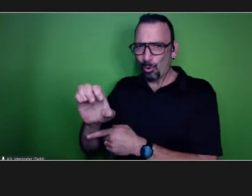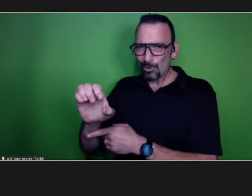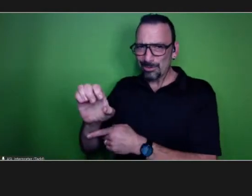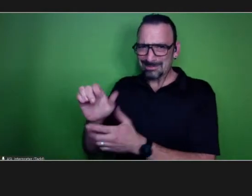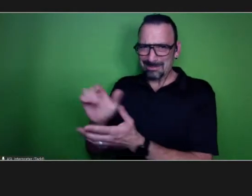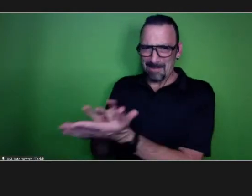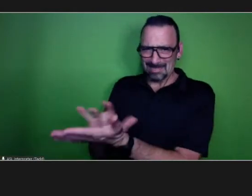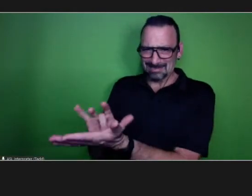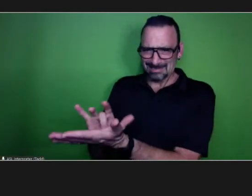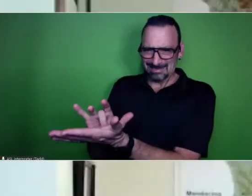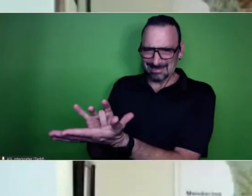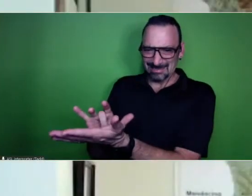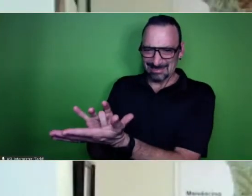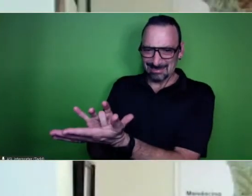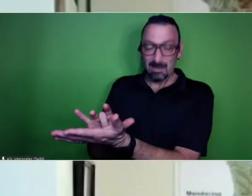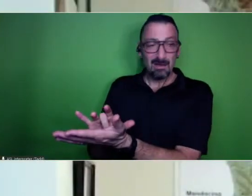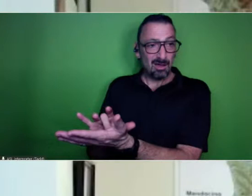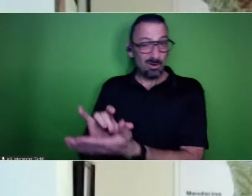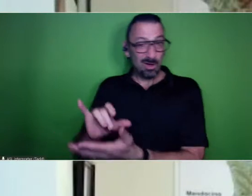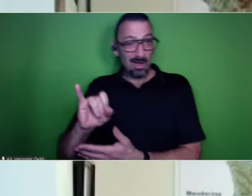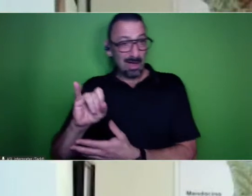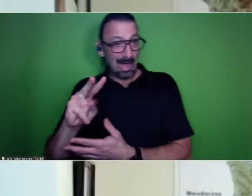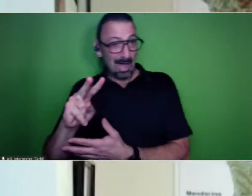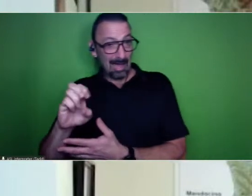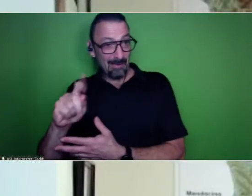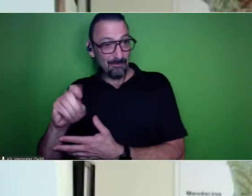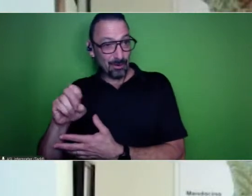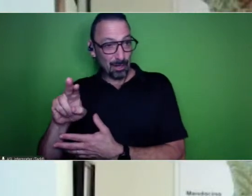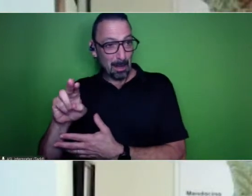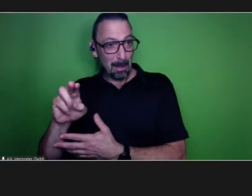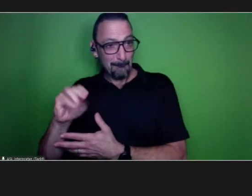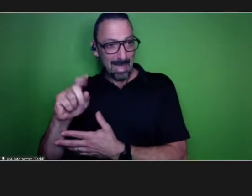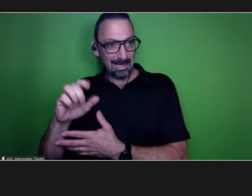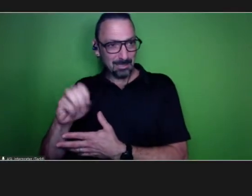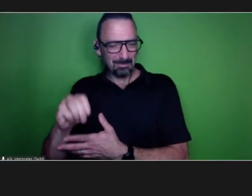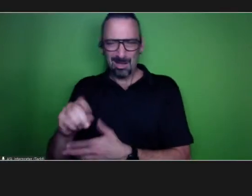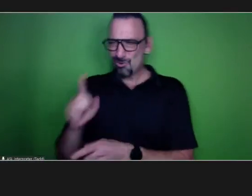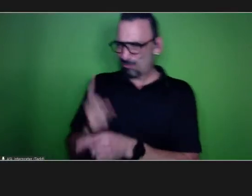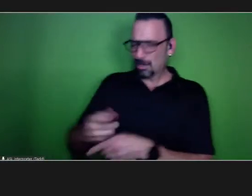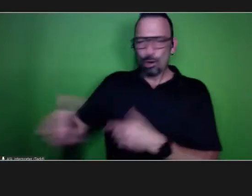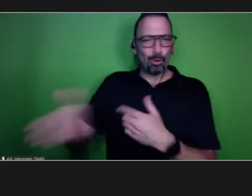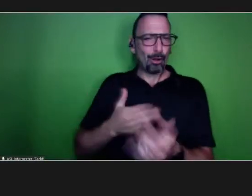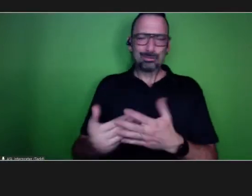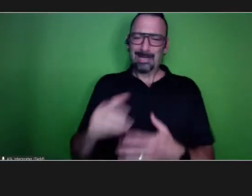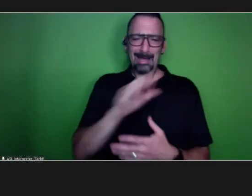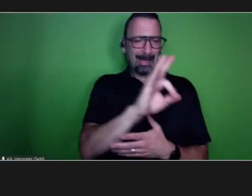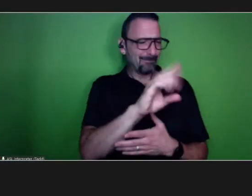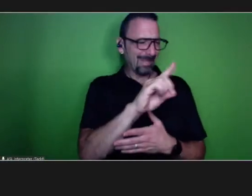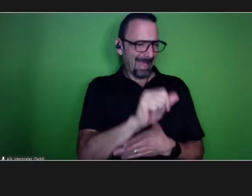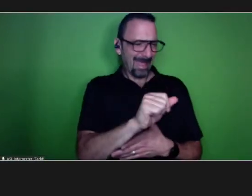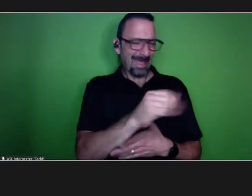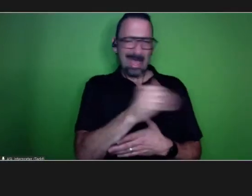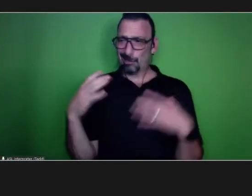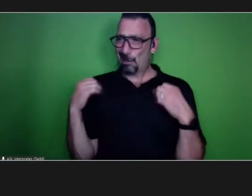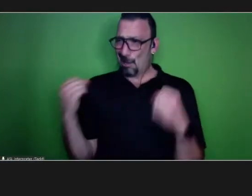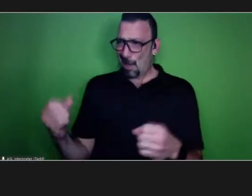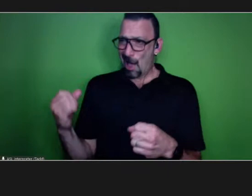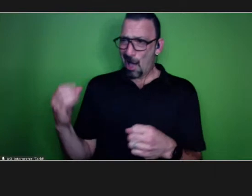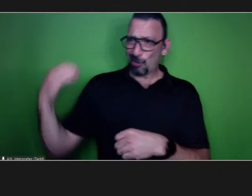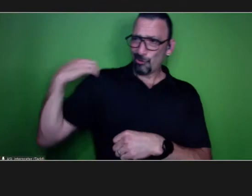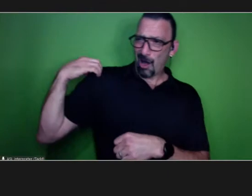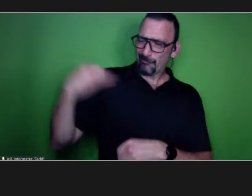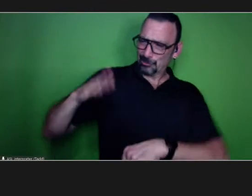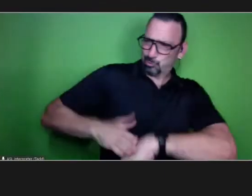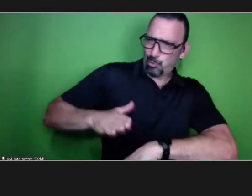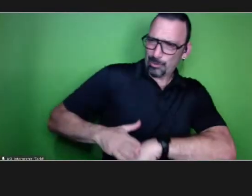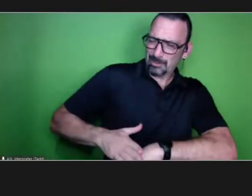ivermectin. Regardless. Ivermectin. Yeah, thank you. Regardless of FDA and health officer warning, why do you